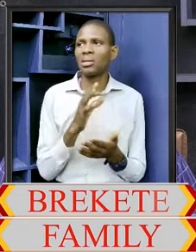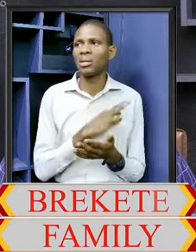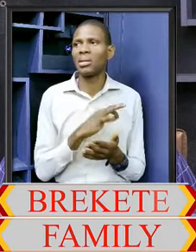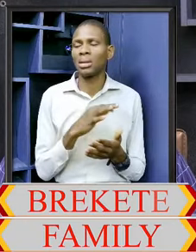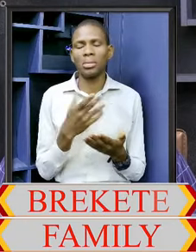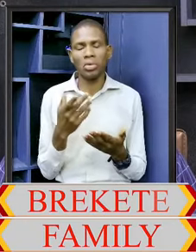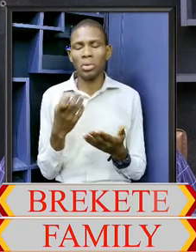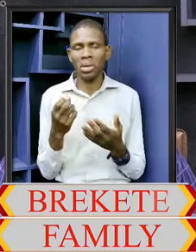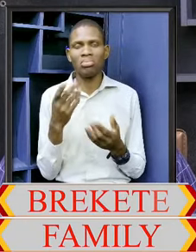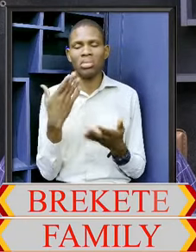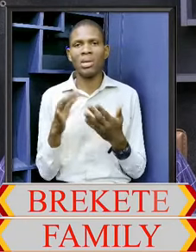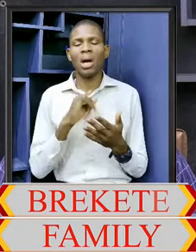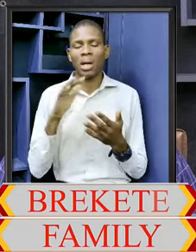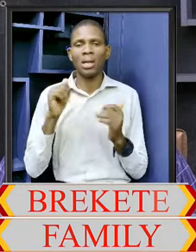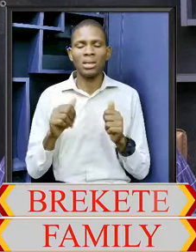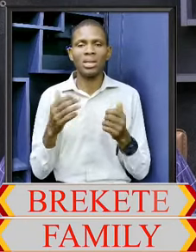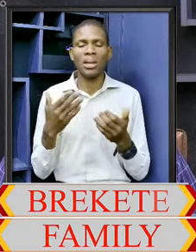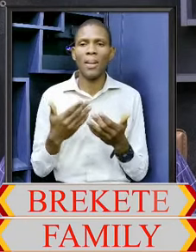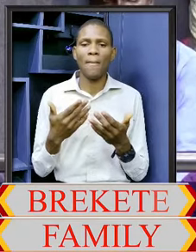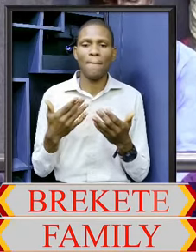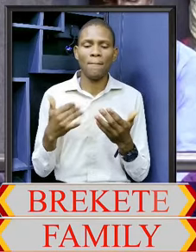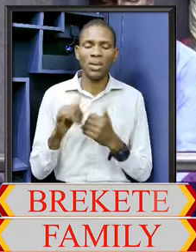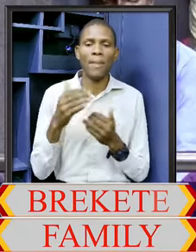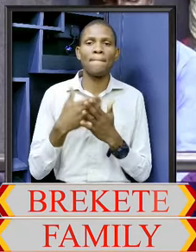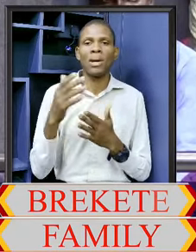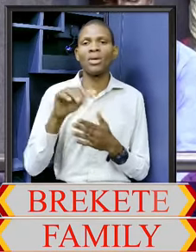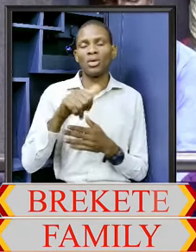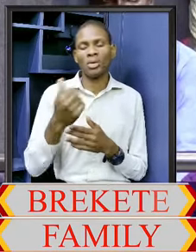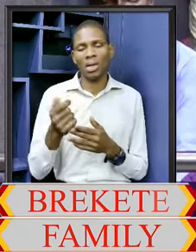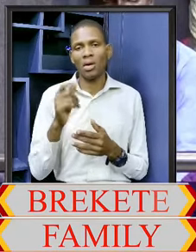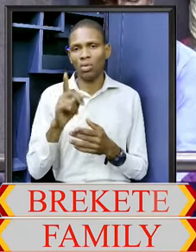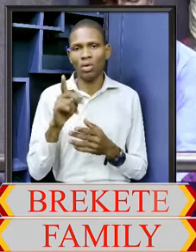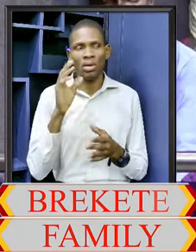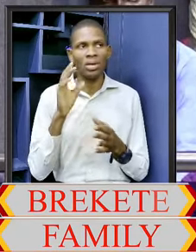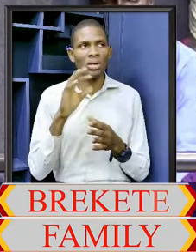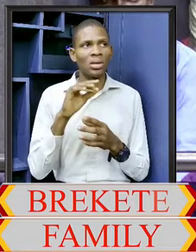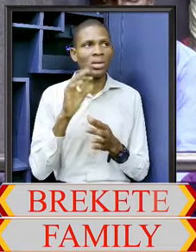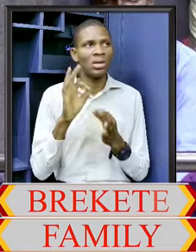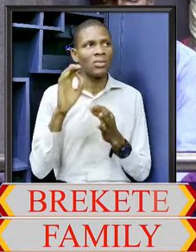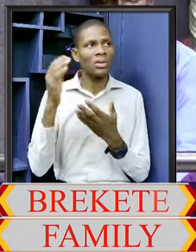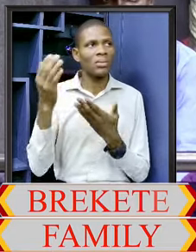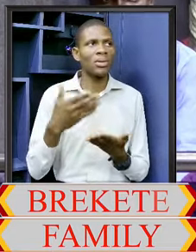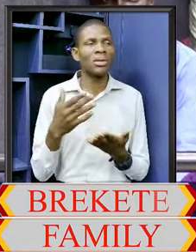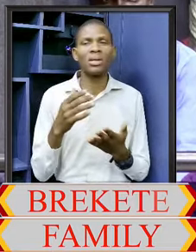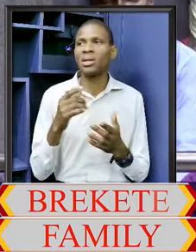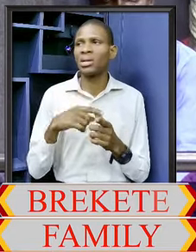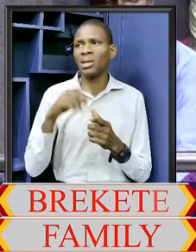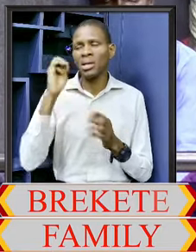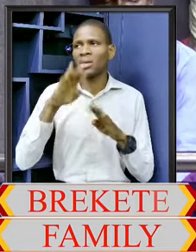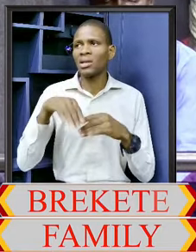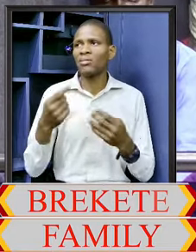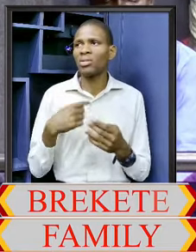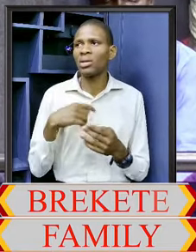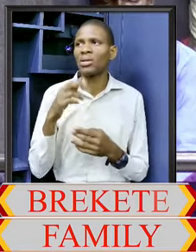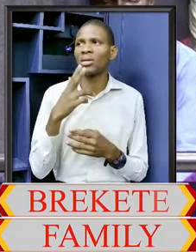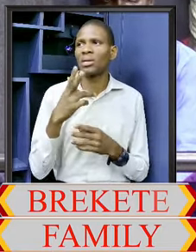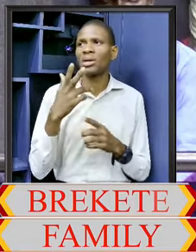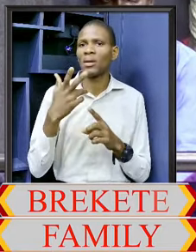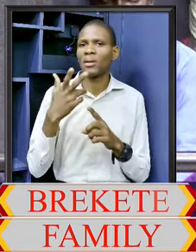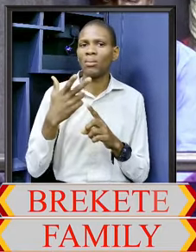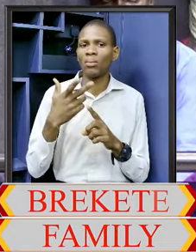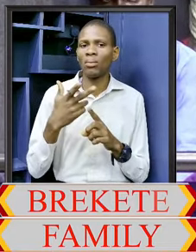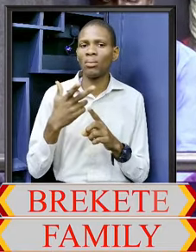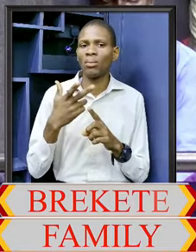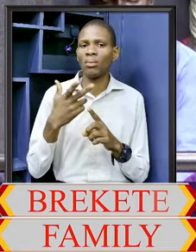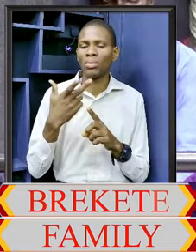I can still order another one if I bring this very one. So he now gave me 3 months. I said, no, this money, I can't give